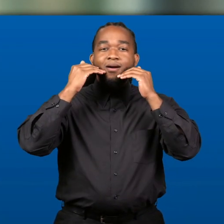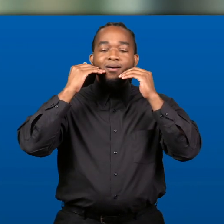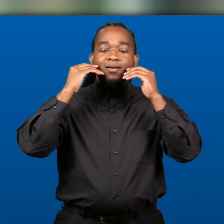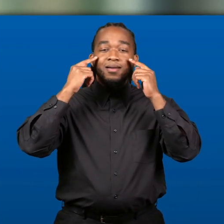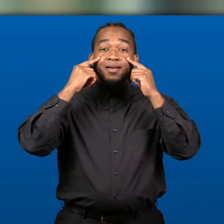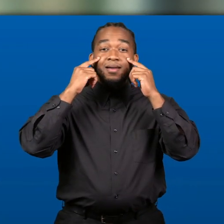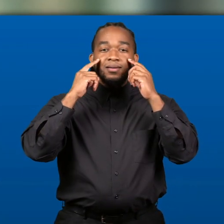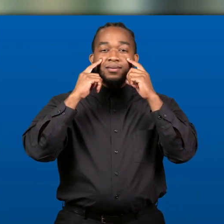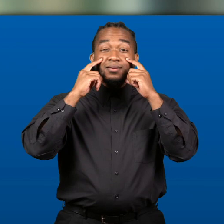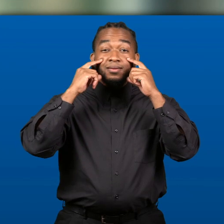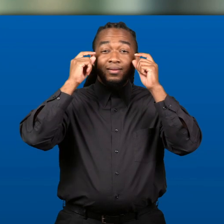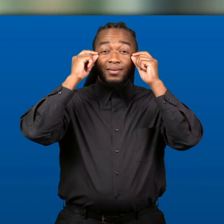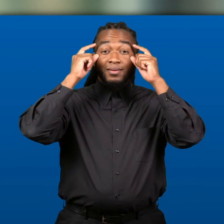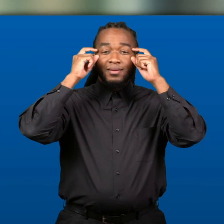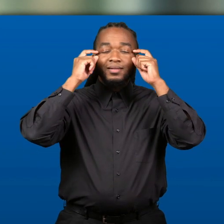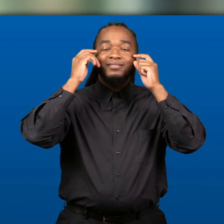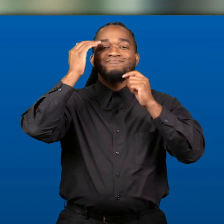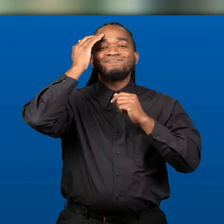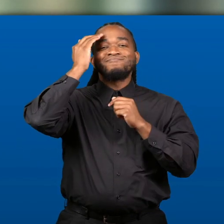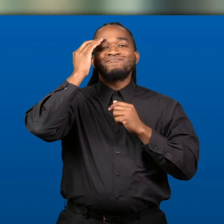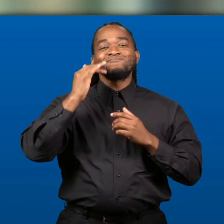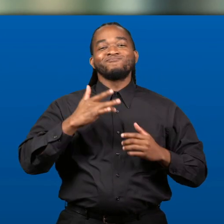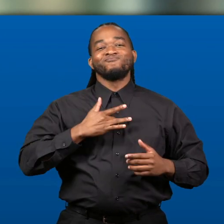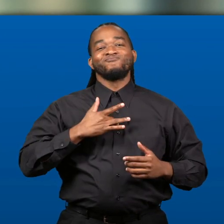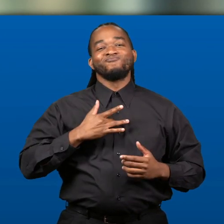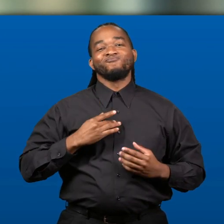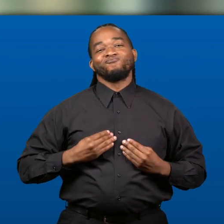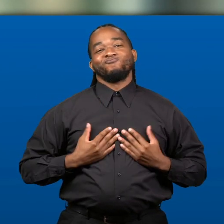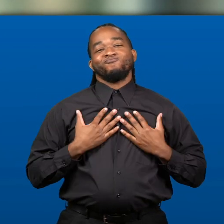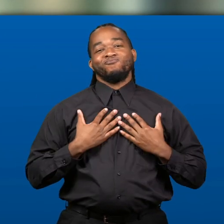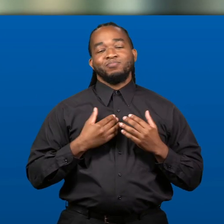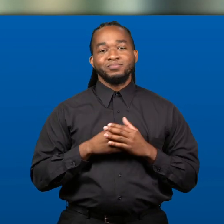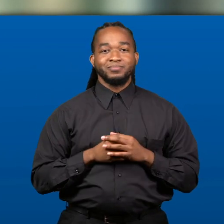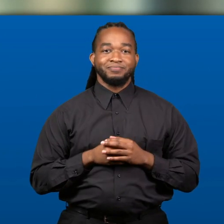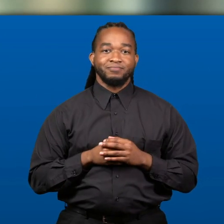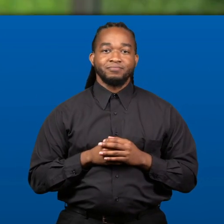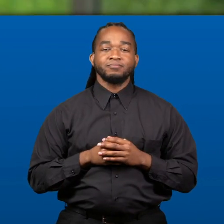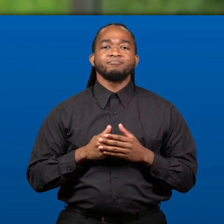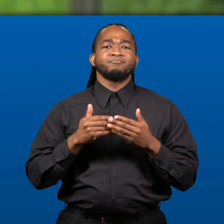grown fond of seeing people smile with their eyes. It's a beautiful experience in these times.